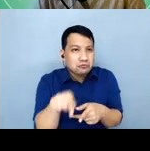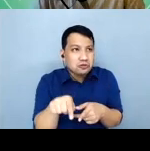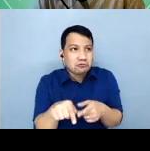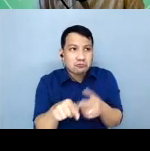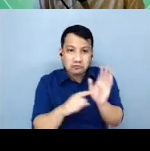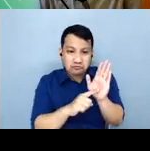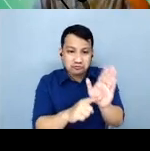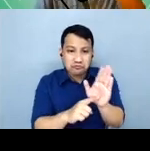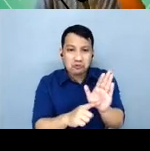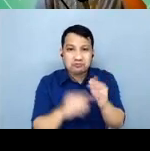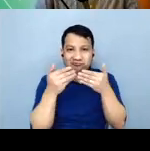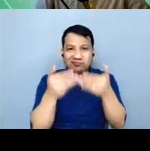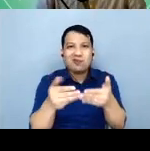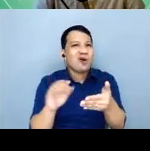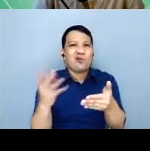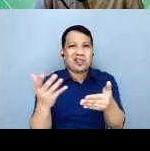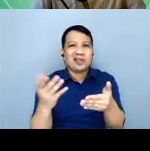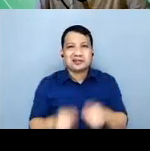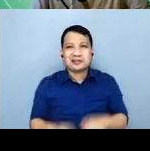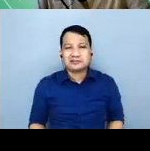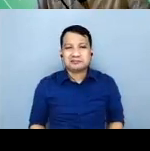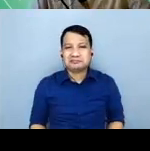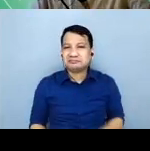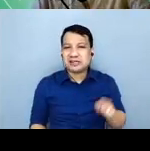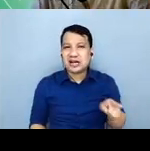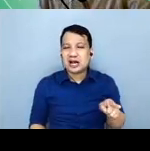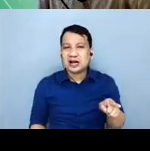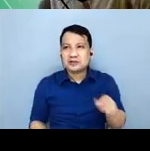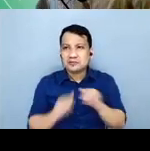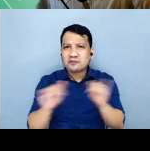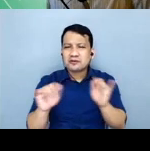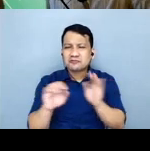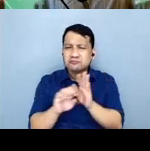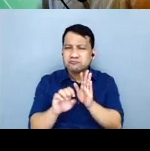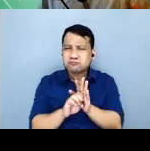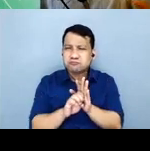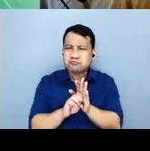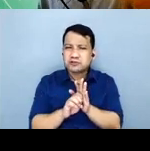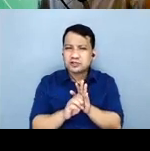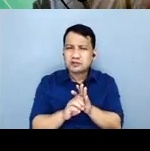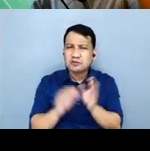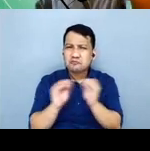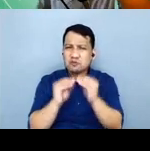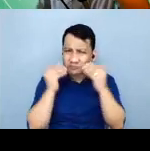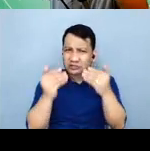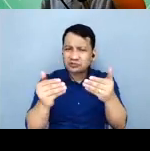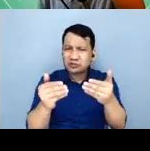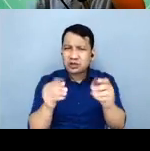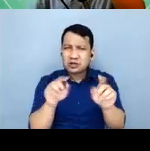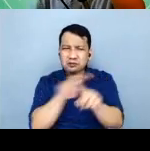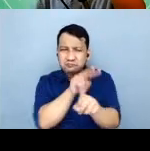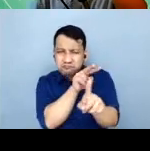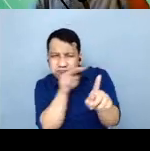sustainability. So compared to the other products, it's an example of taking sustainability and viewing it from a single